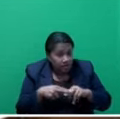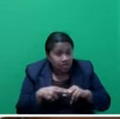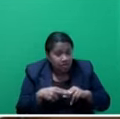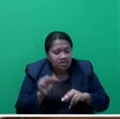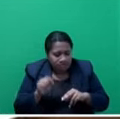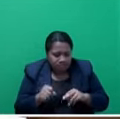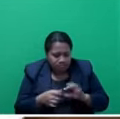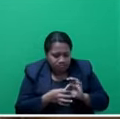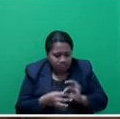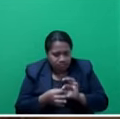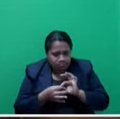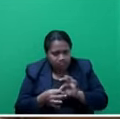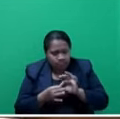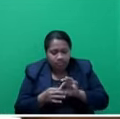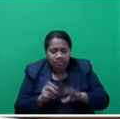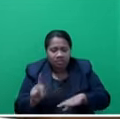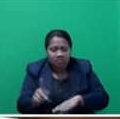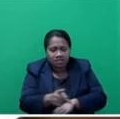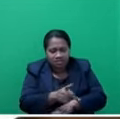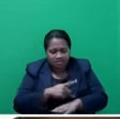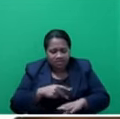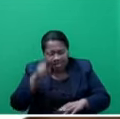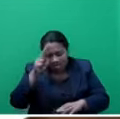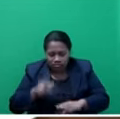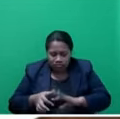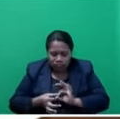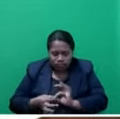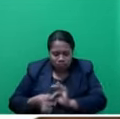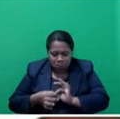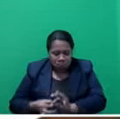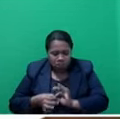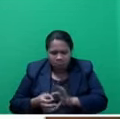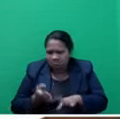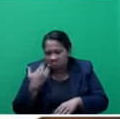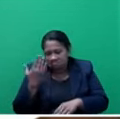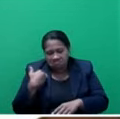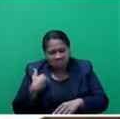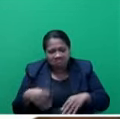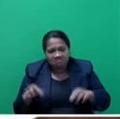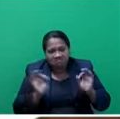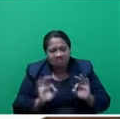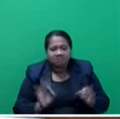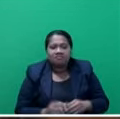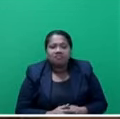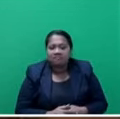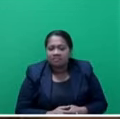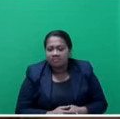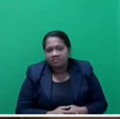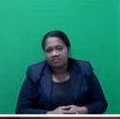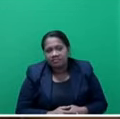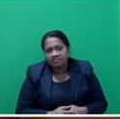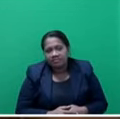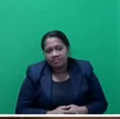Pacific nations have grown in strength in recent years. And as never before, we have leveraged that cooperation in pursuit